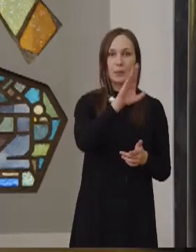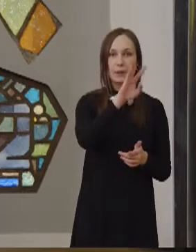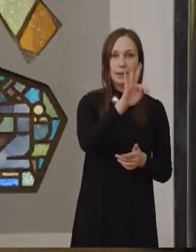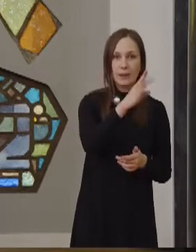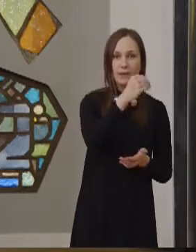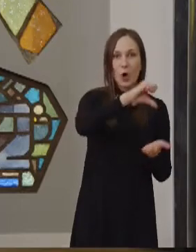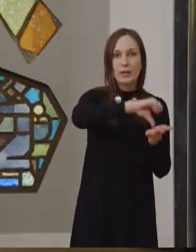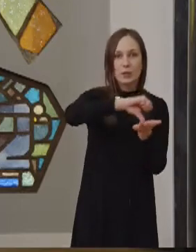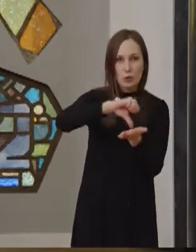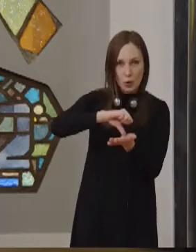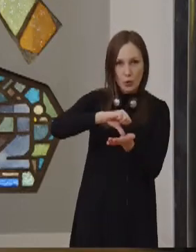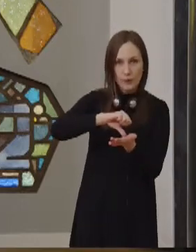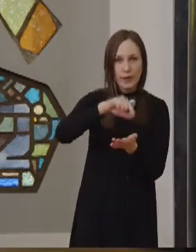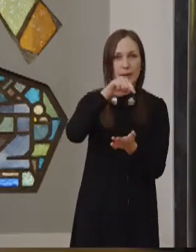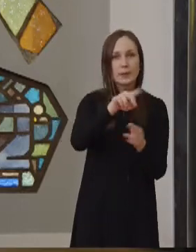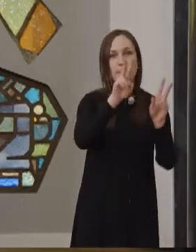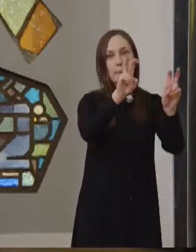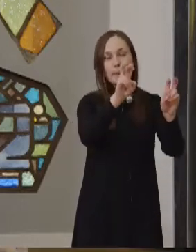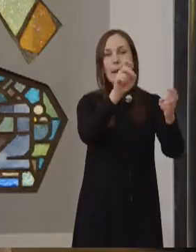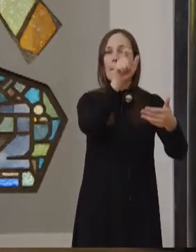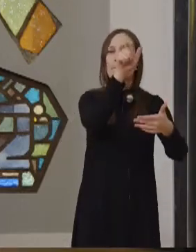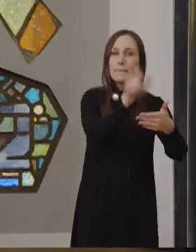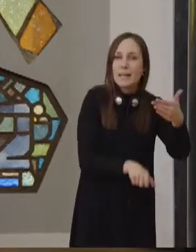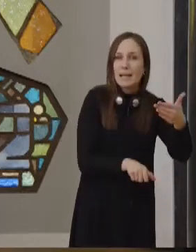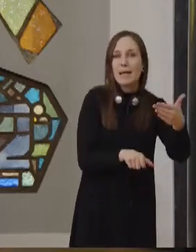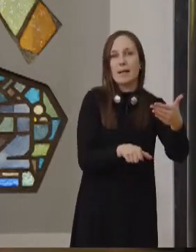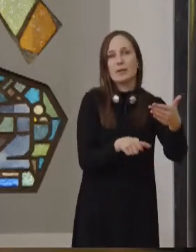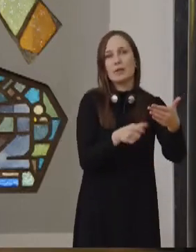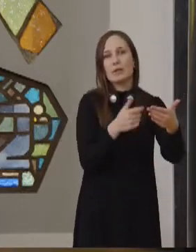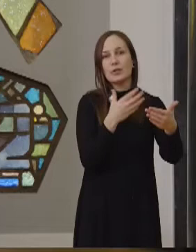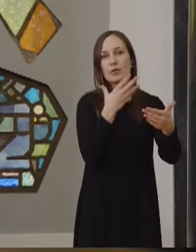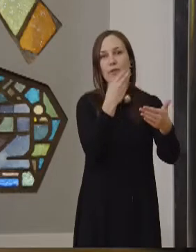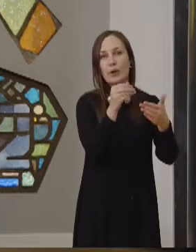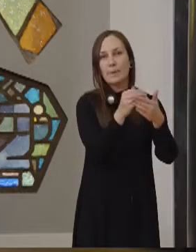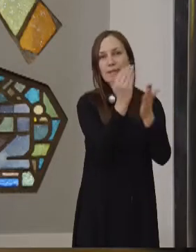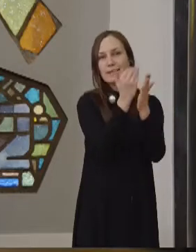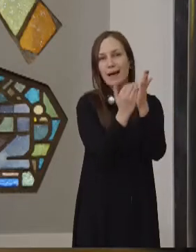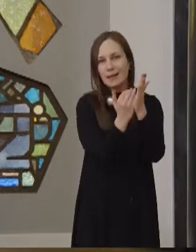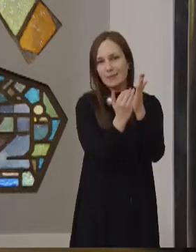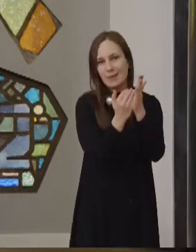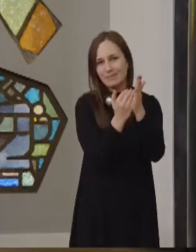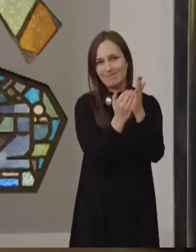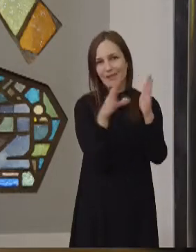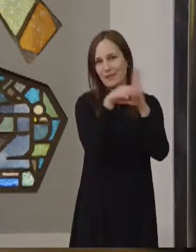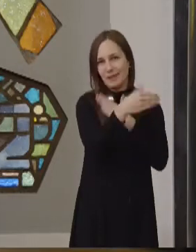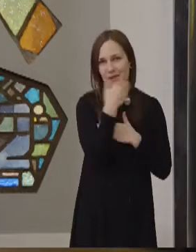pavadinime. Atstovai, mes juos pavadiname piliečiais įstatymo paraštėse. Ar